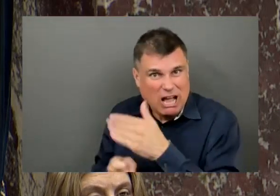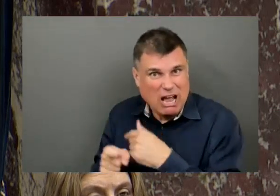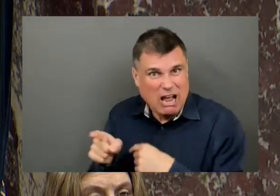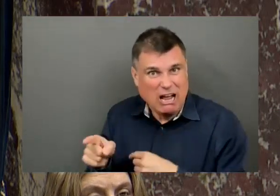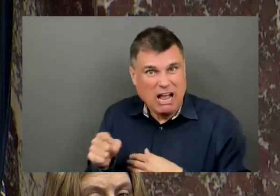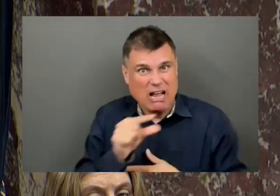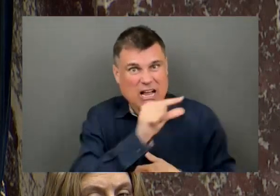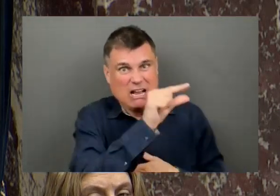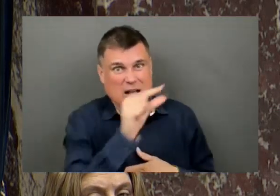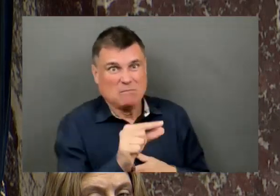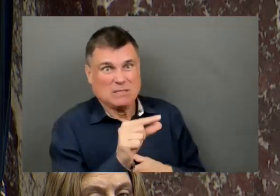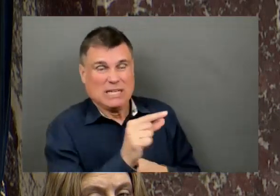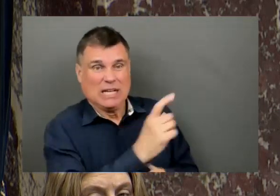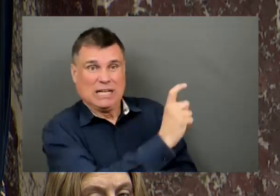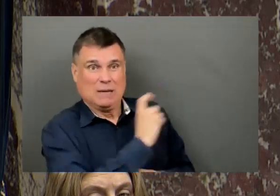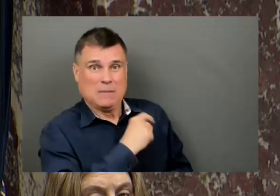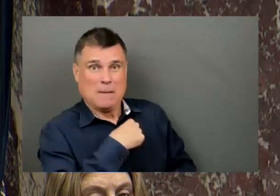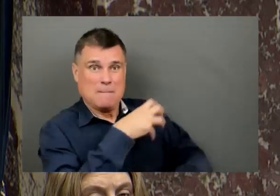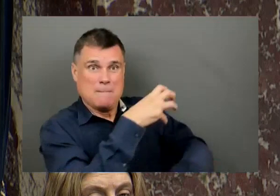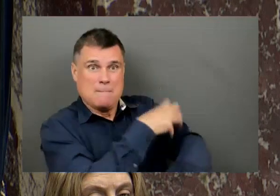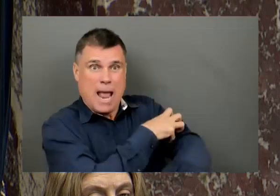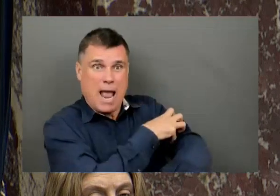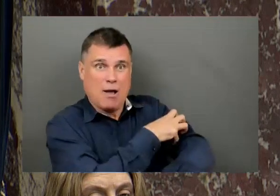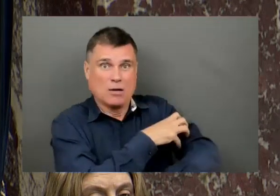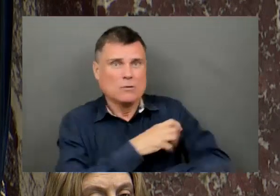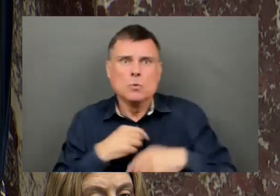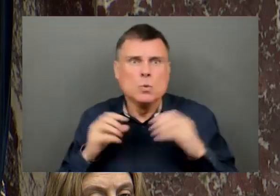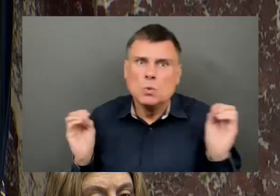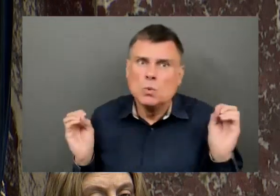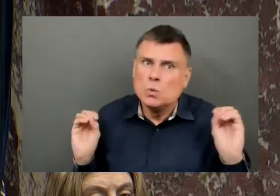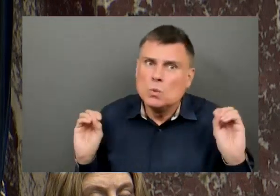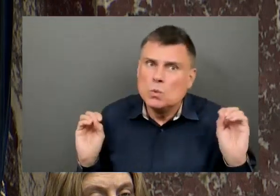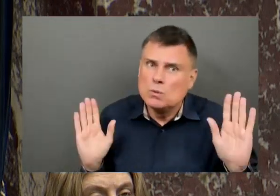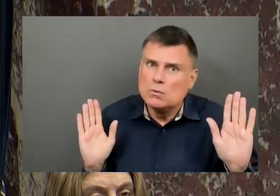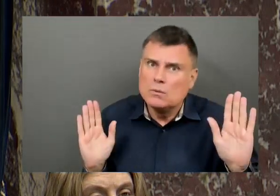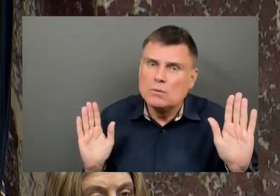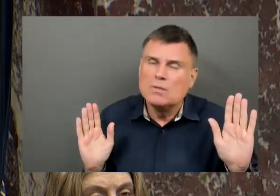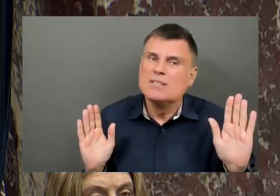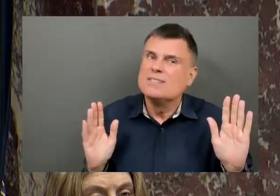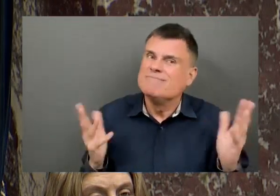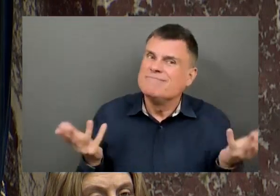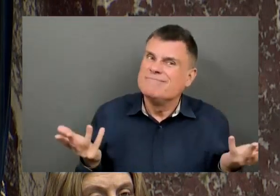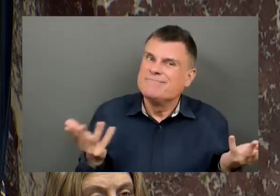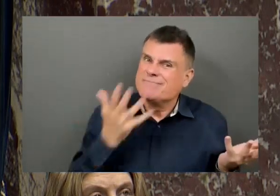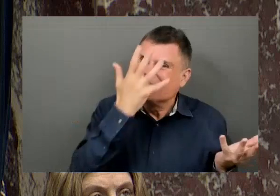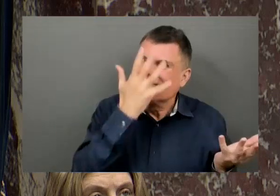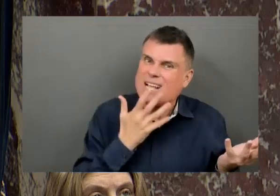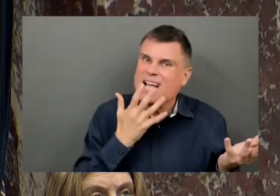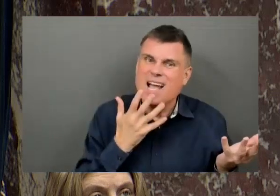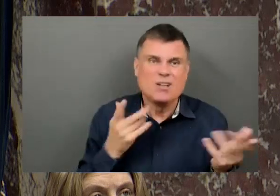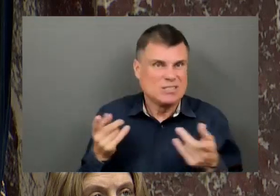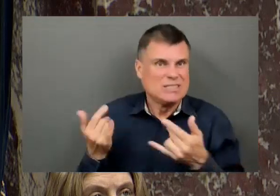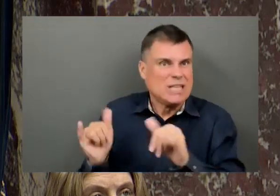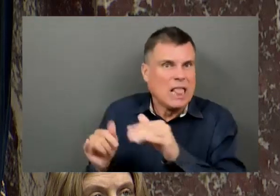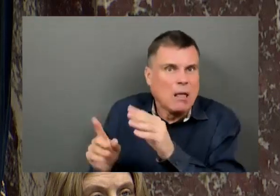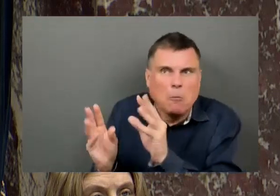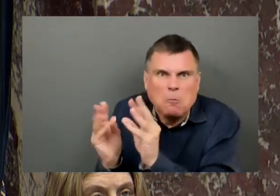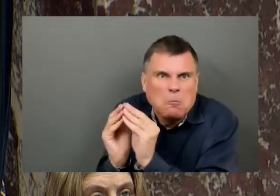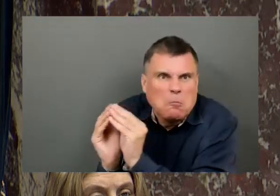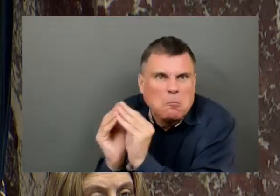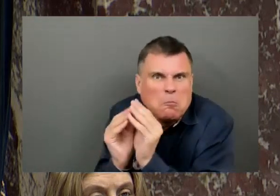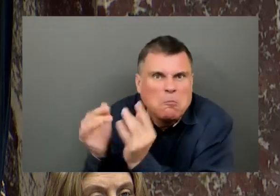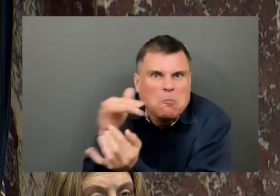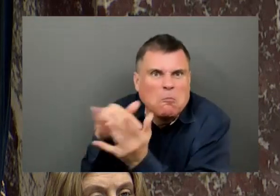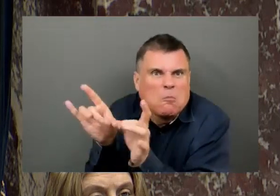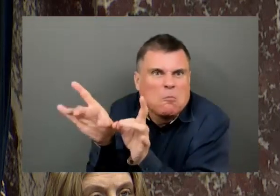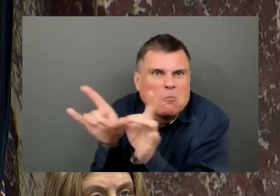This is a pattern that we are seeing, unfortunately, in this province. It's a pattern that has been identified clearly in the caucus of this